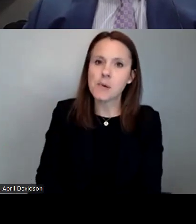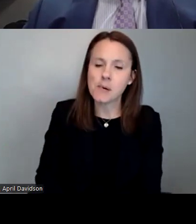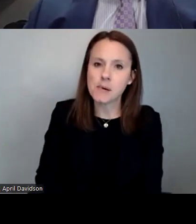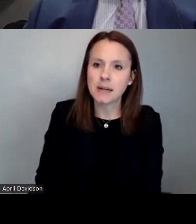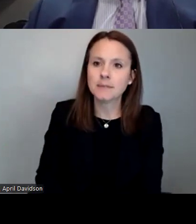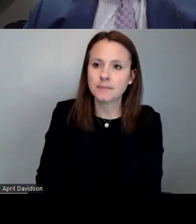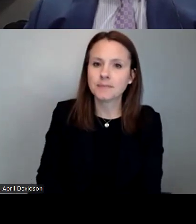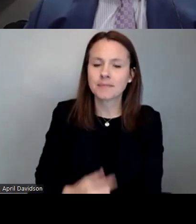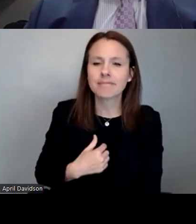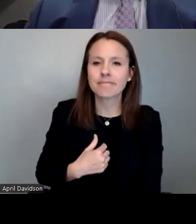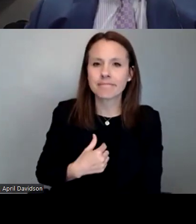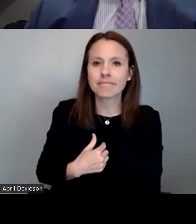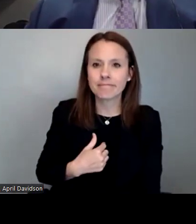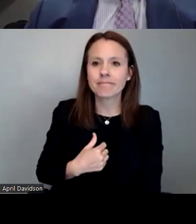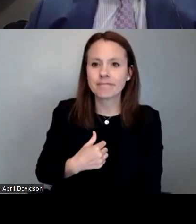listening to